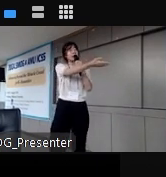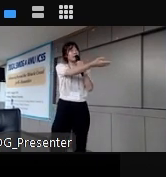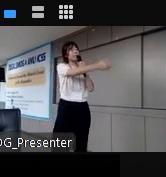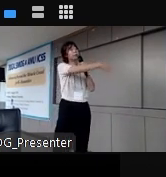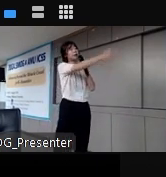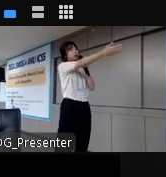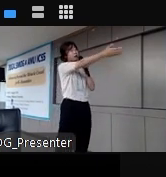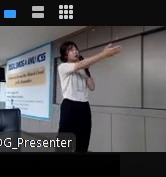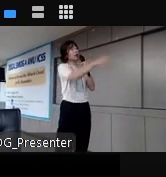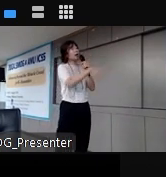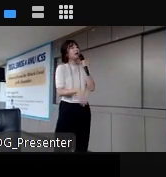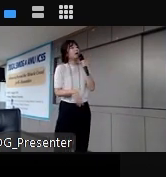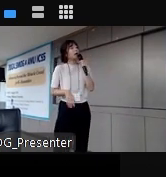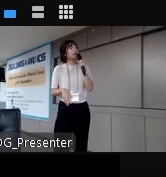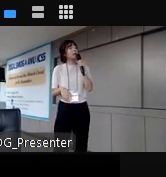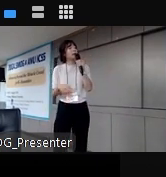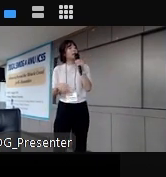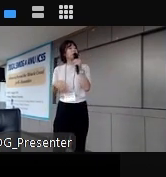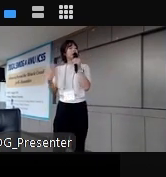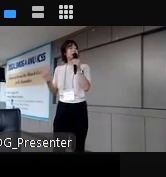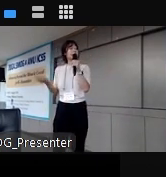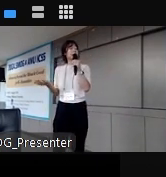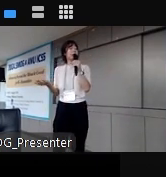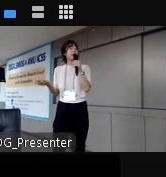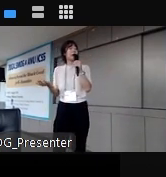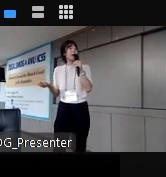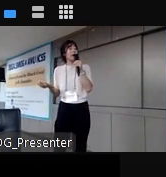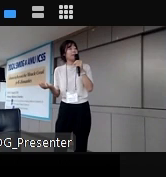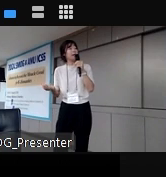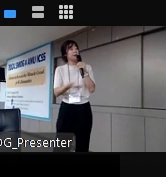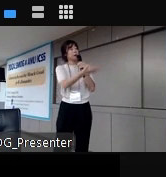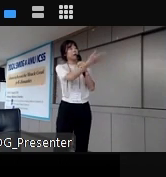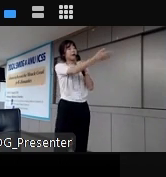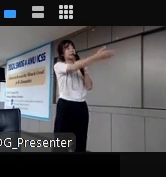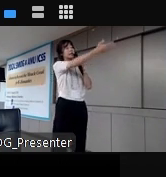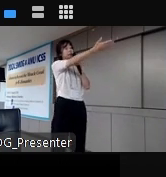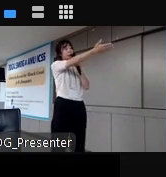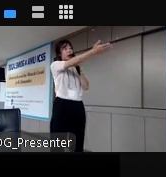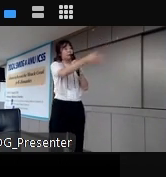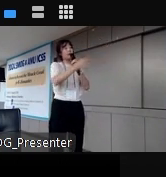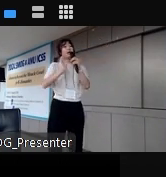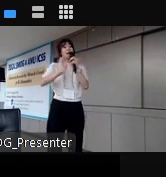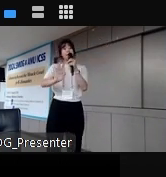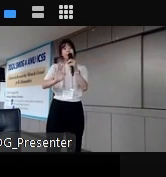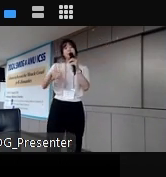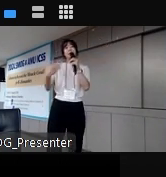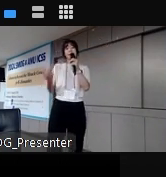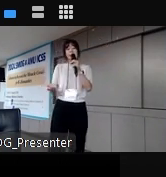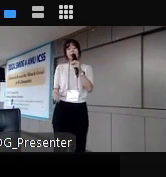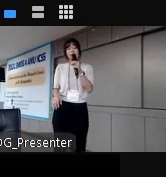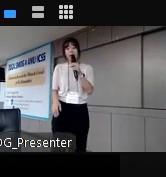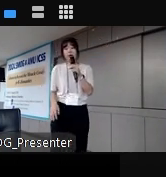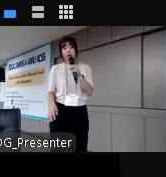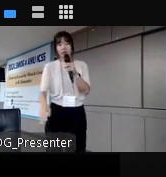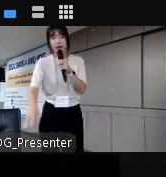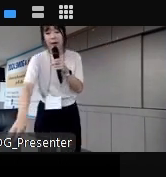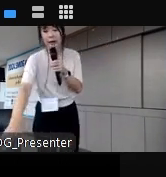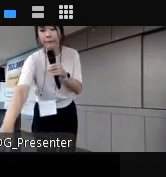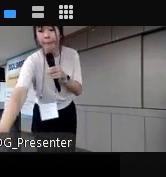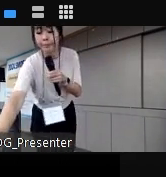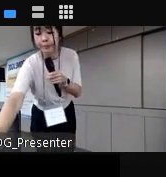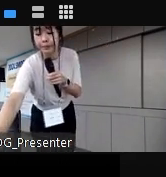TV. On the other hand, if the patient was actually animate, so Mike sees Bob and push, it's less clear who's doing